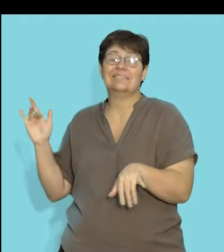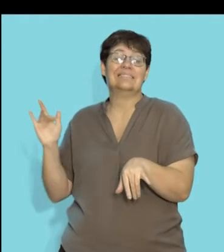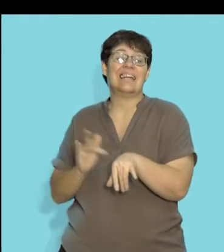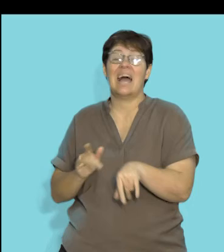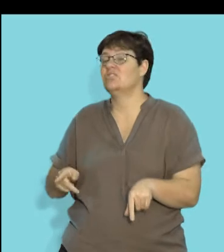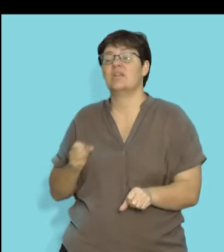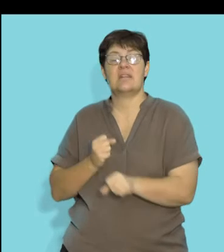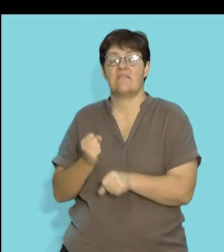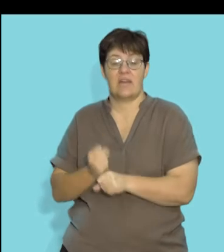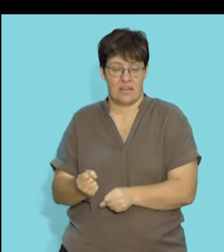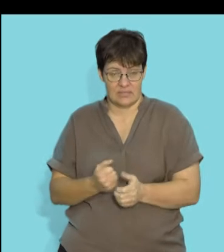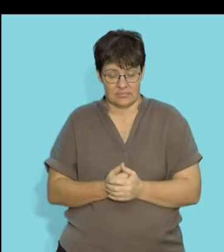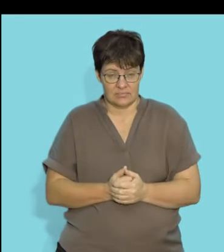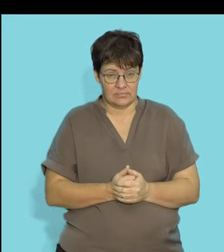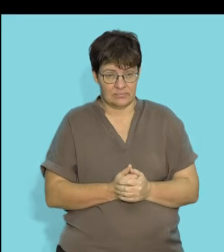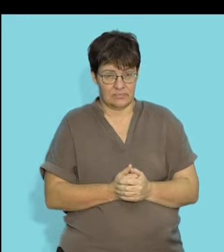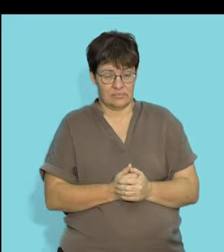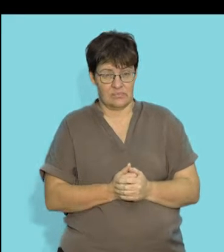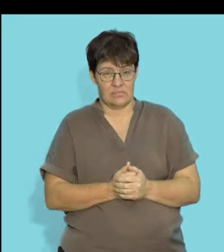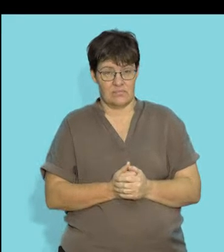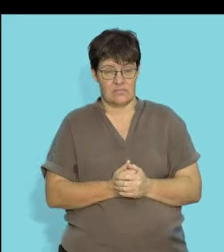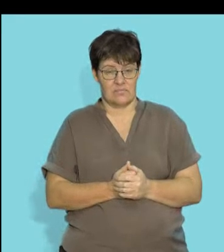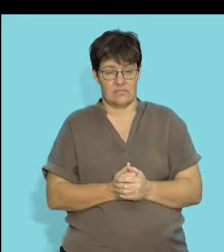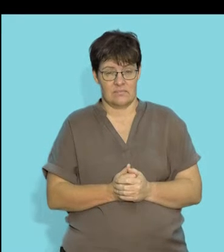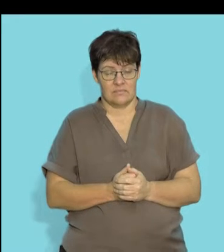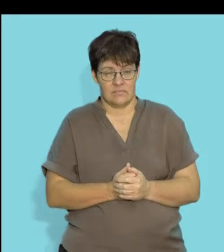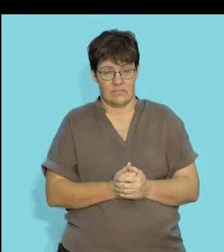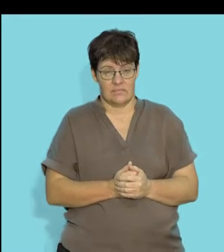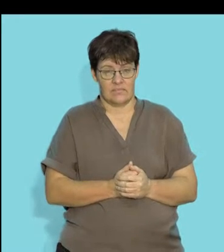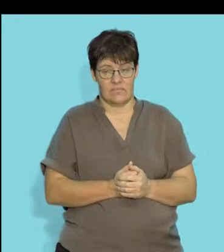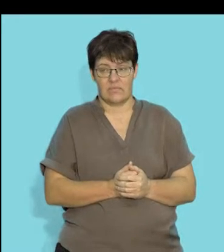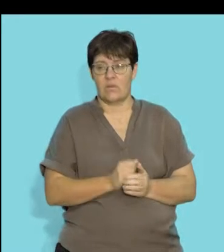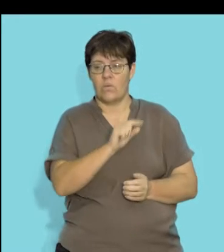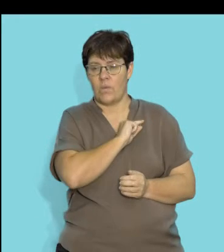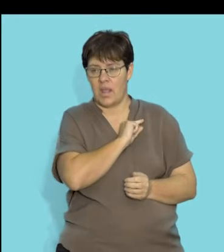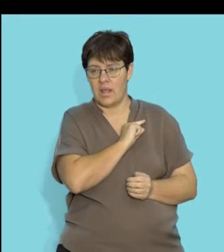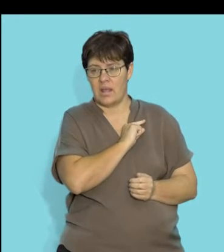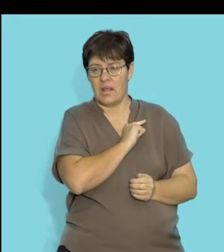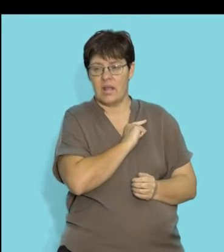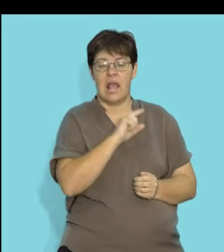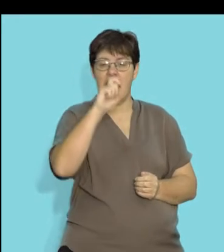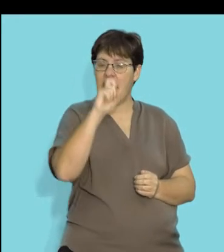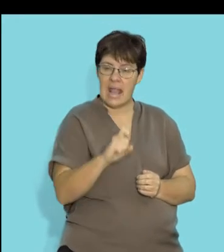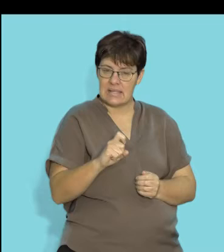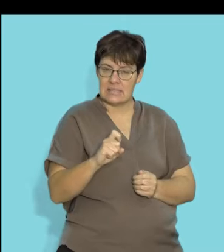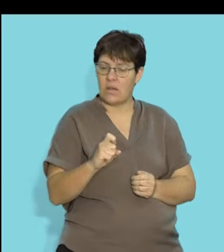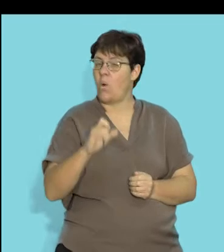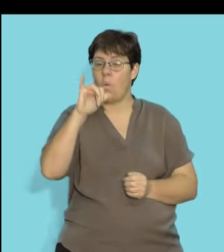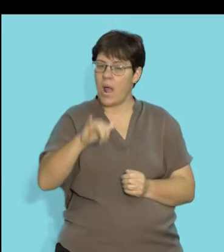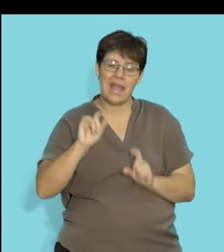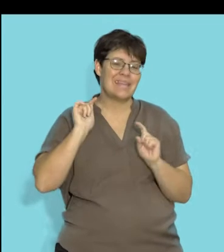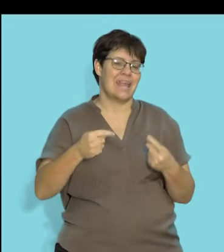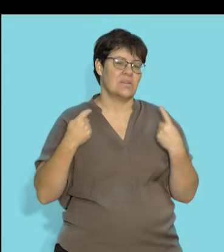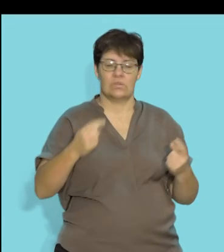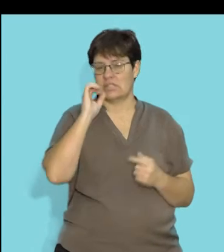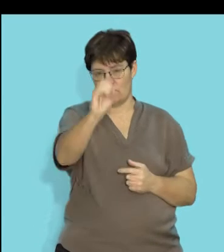close to the y-axis, to the x-axis, but it will never cross the x-axis. Why? Because x or